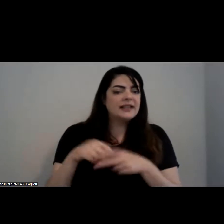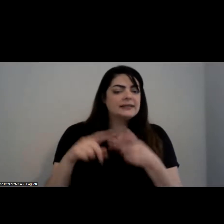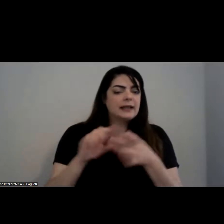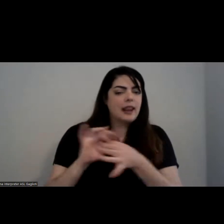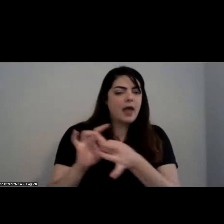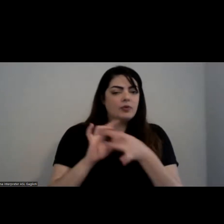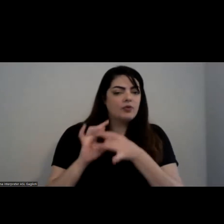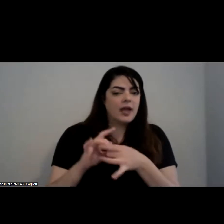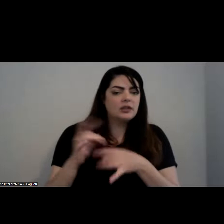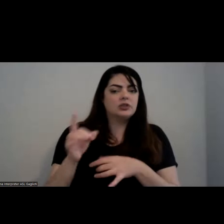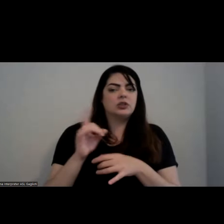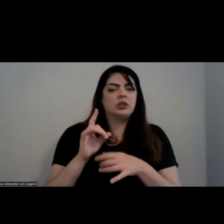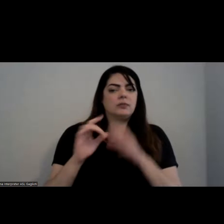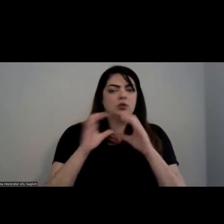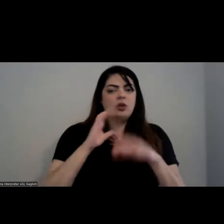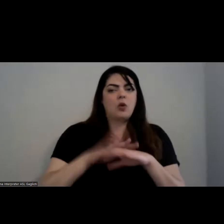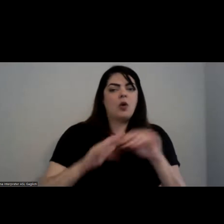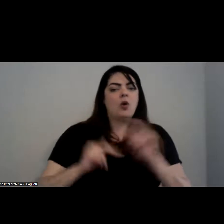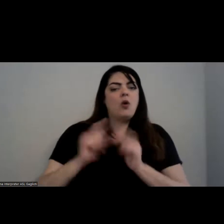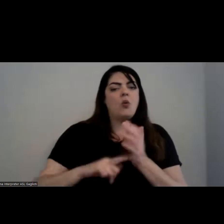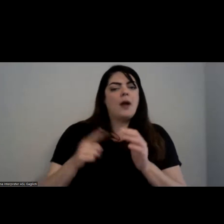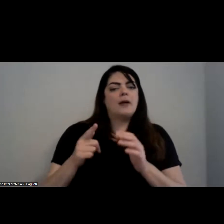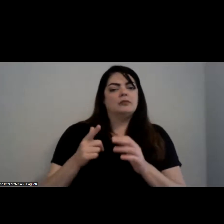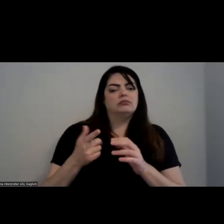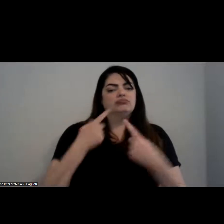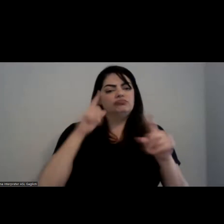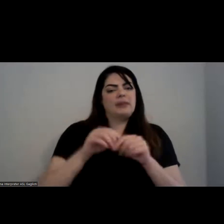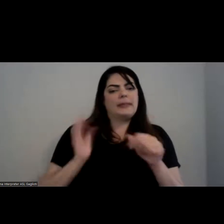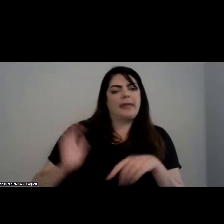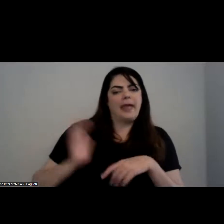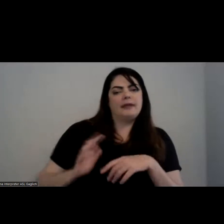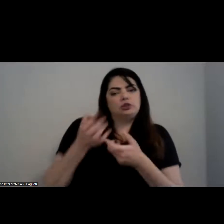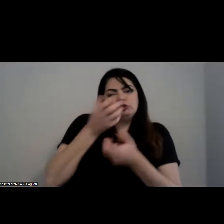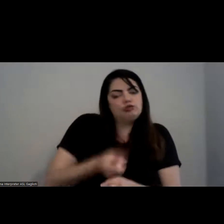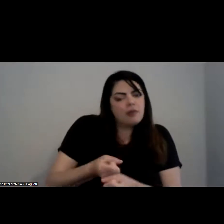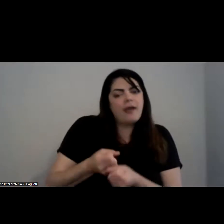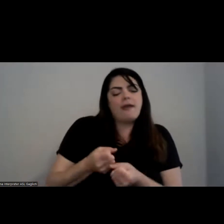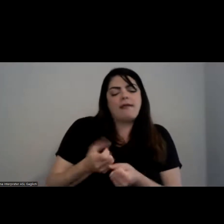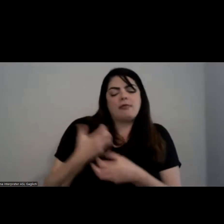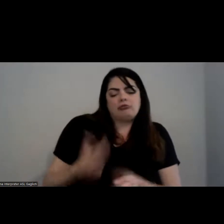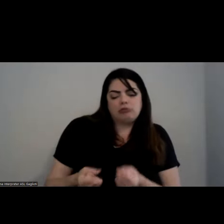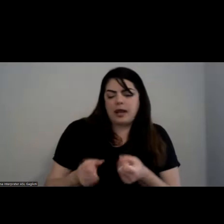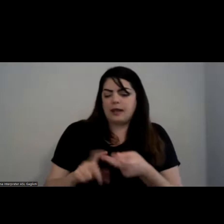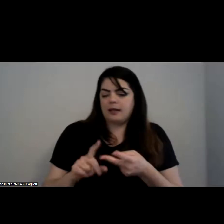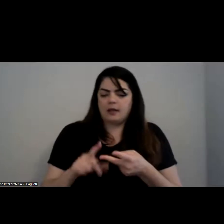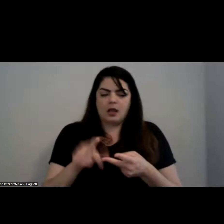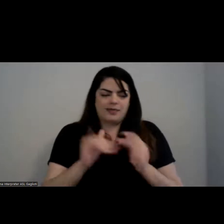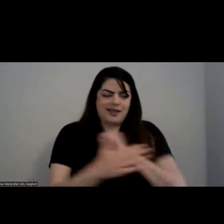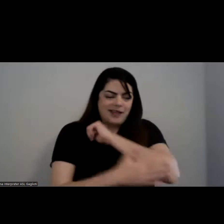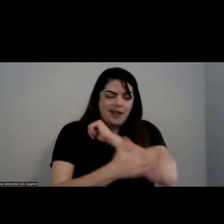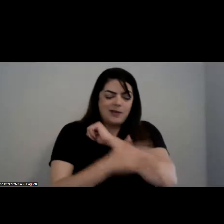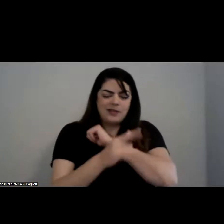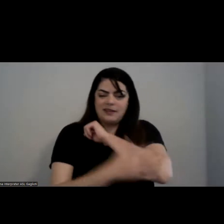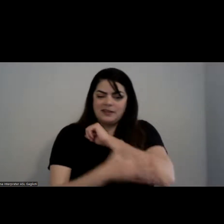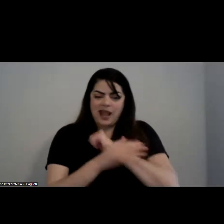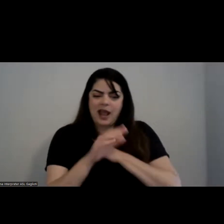what has worked in the past, strengths, consider what will work in the county, the size of the county, assets and resources,